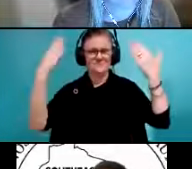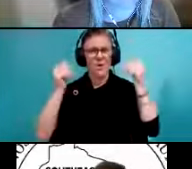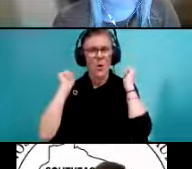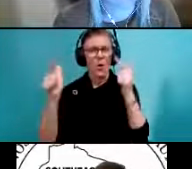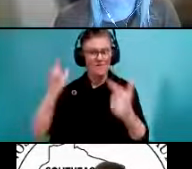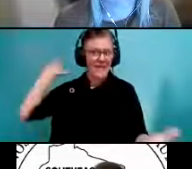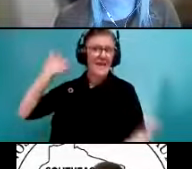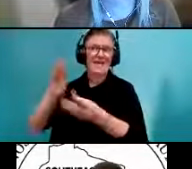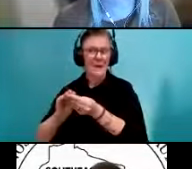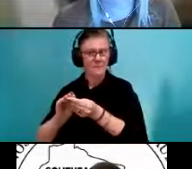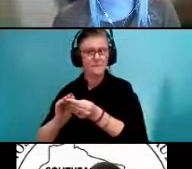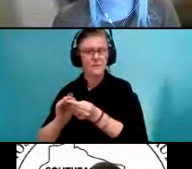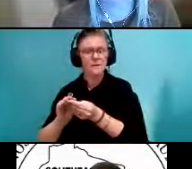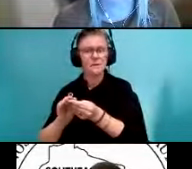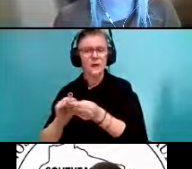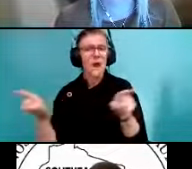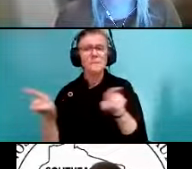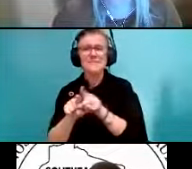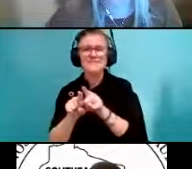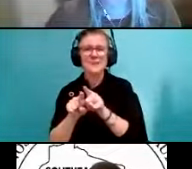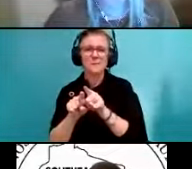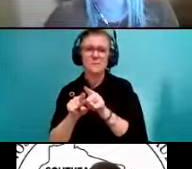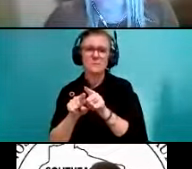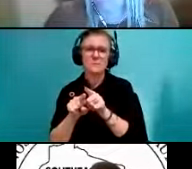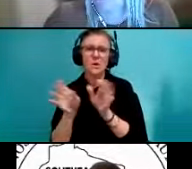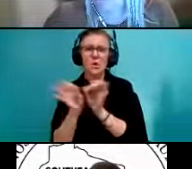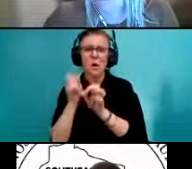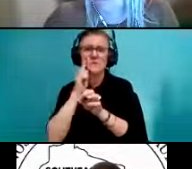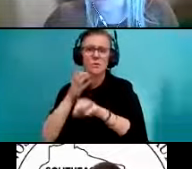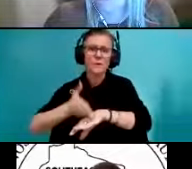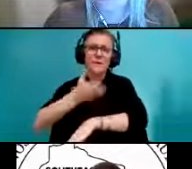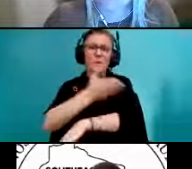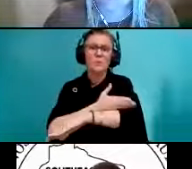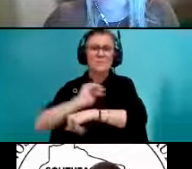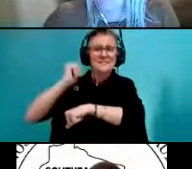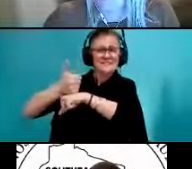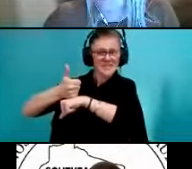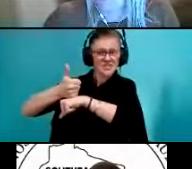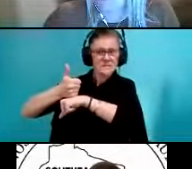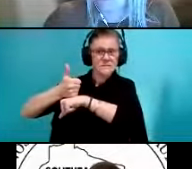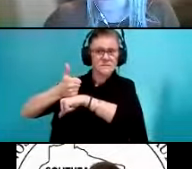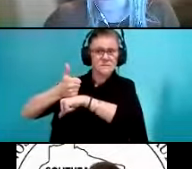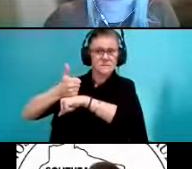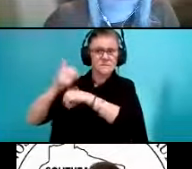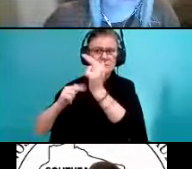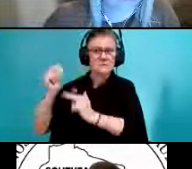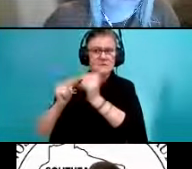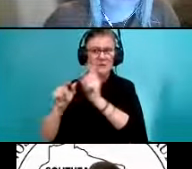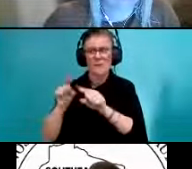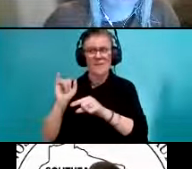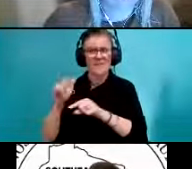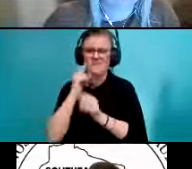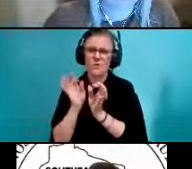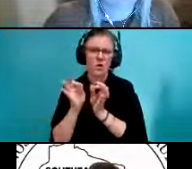add up. They would all have the same relative costs for the improved stations, but that's where the